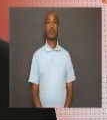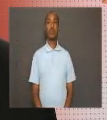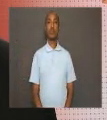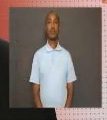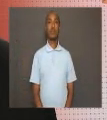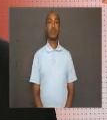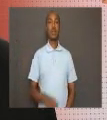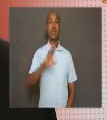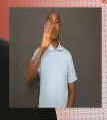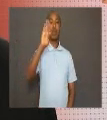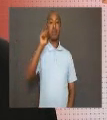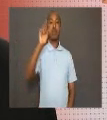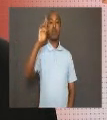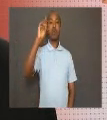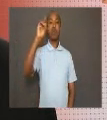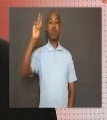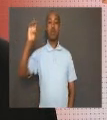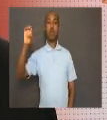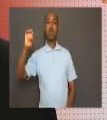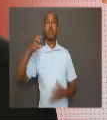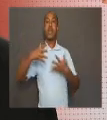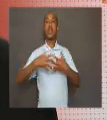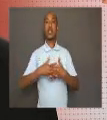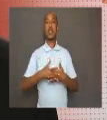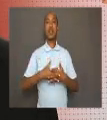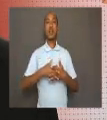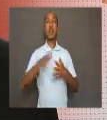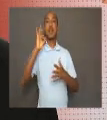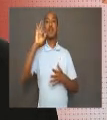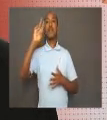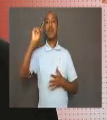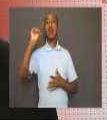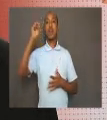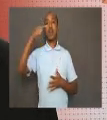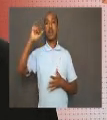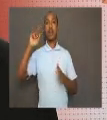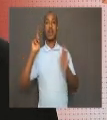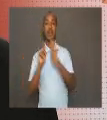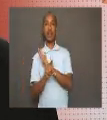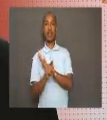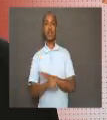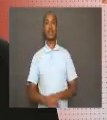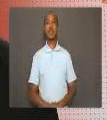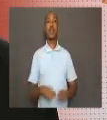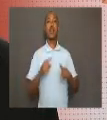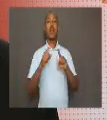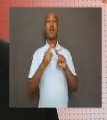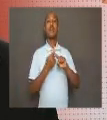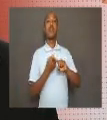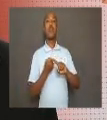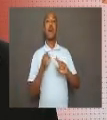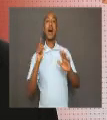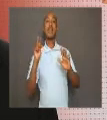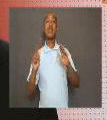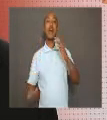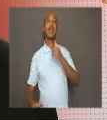Bordeaux mixture is a fungicide that is used to prevent fungus from attacking